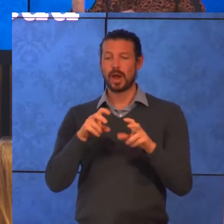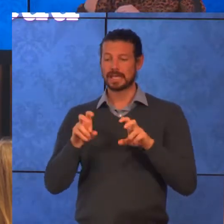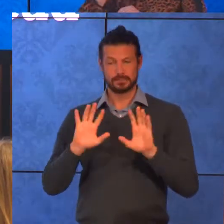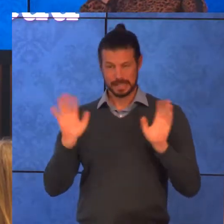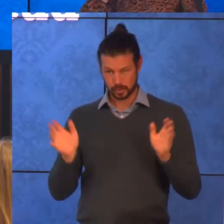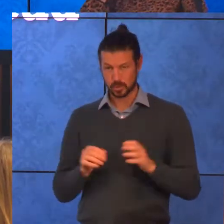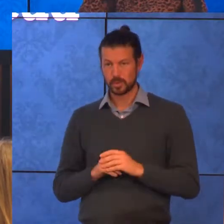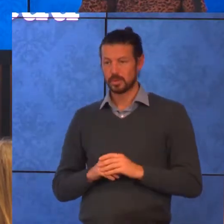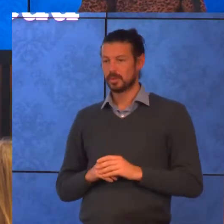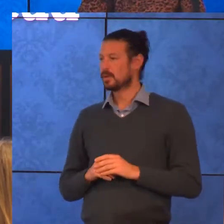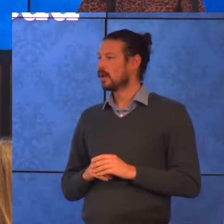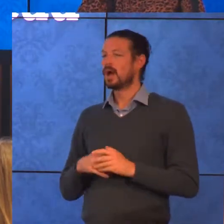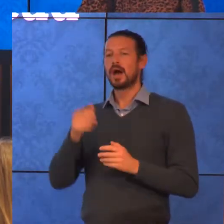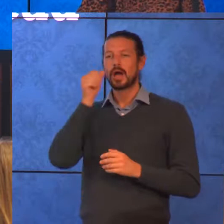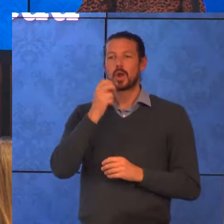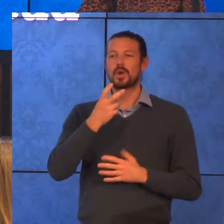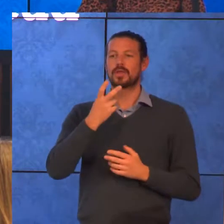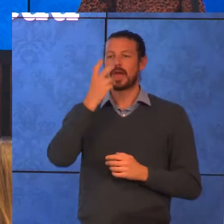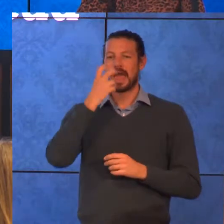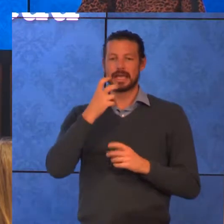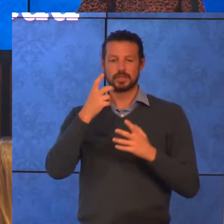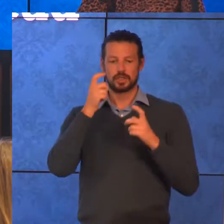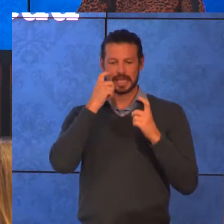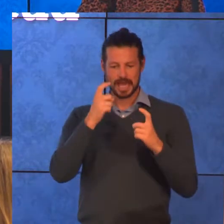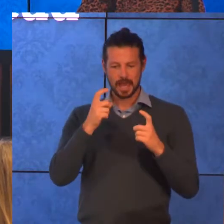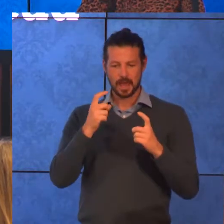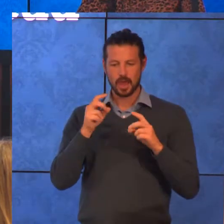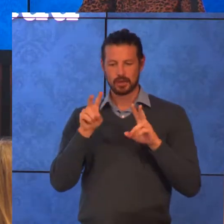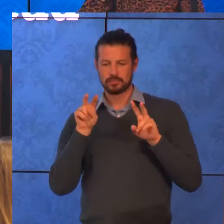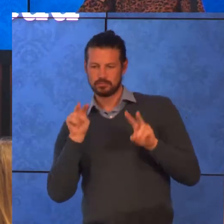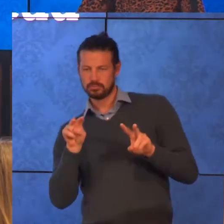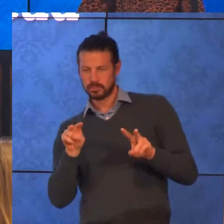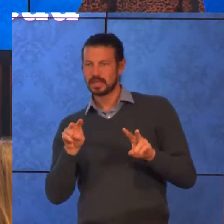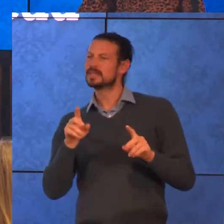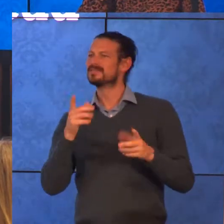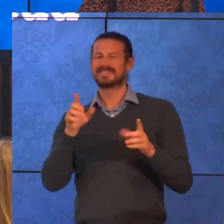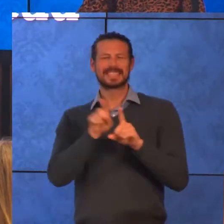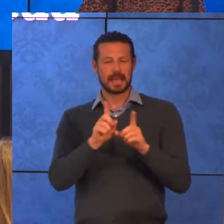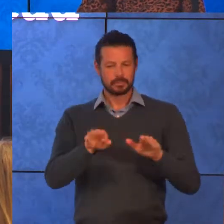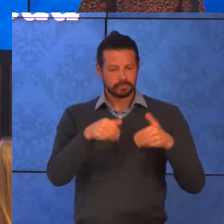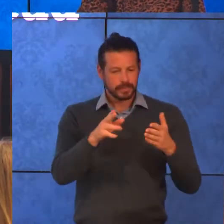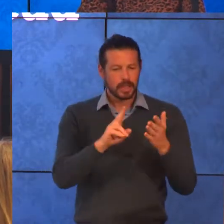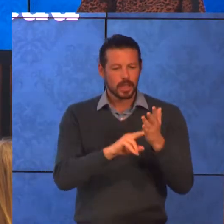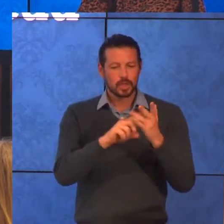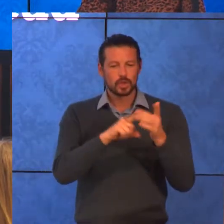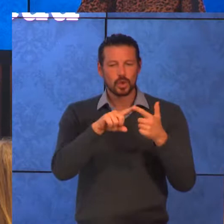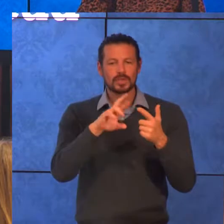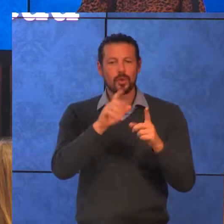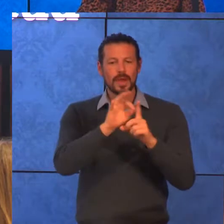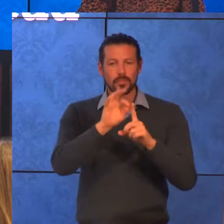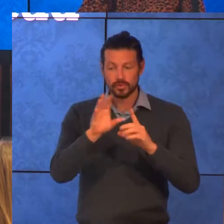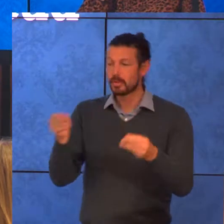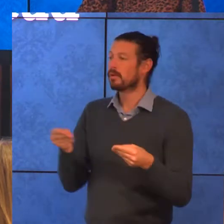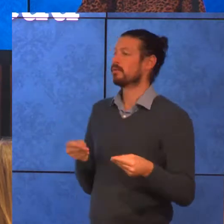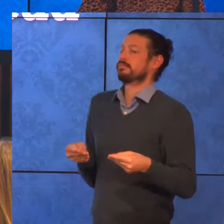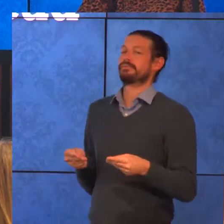so long, the aged care watchdog simply gave providers notices to improve things, even where they committed quite serious harm, and then just moved on